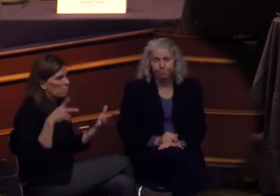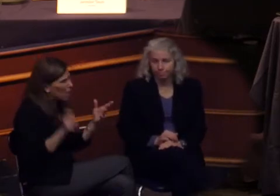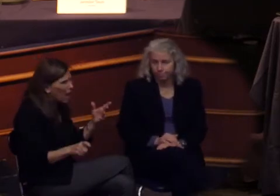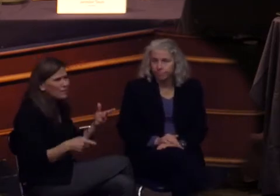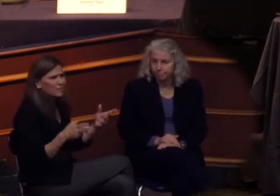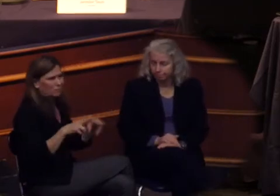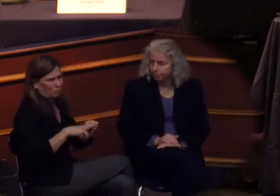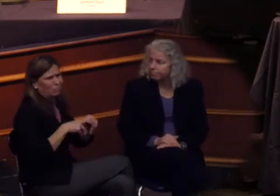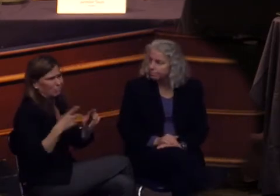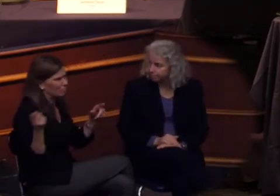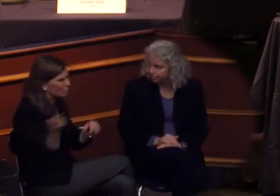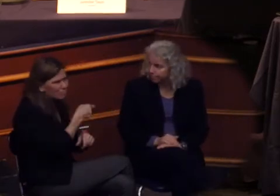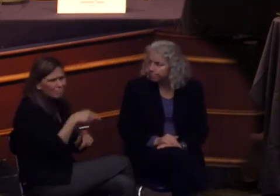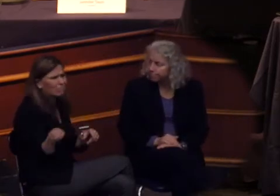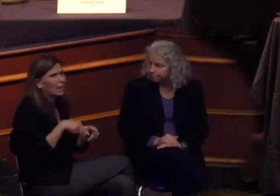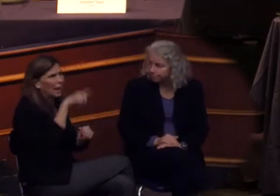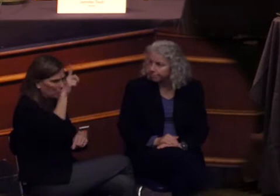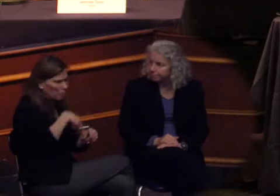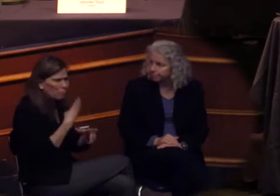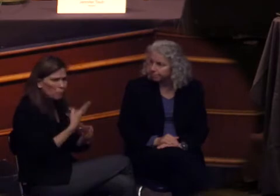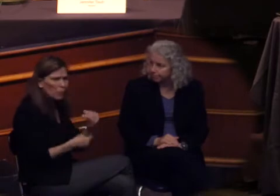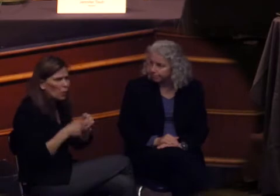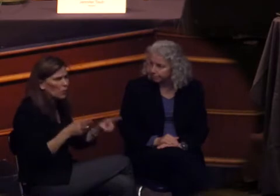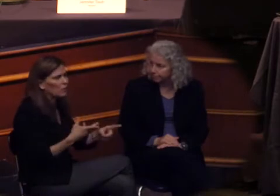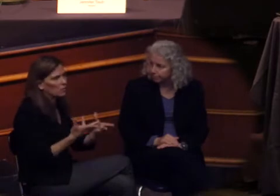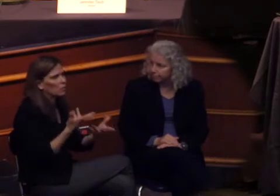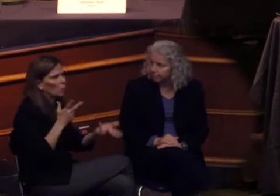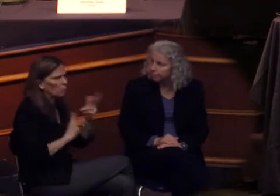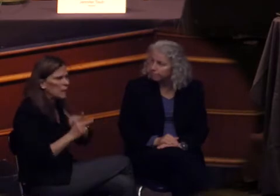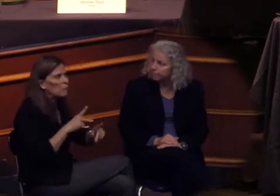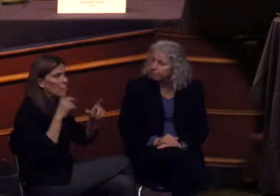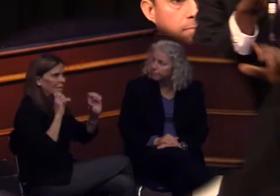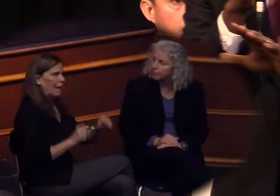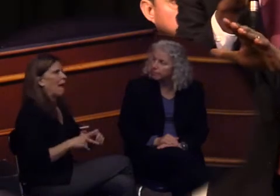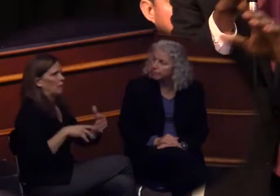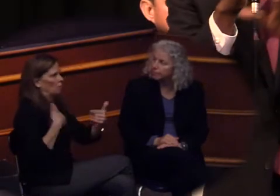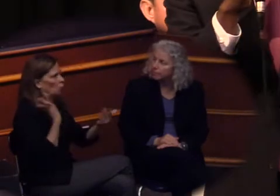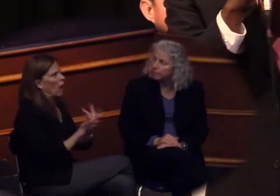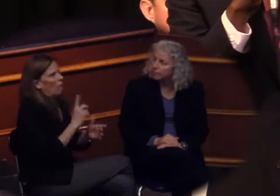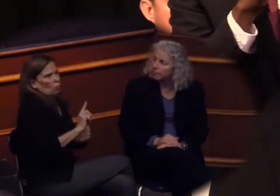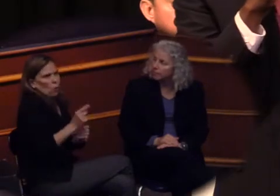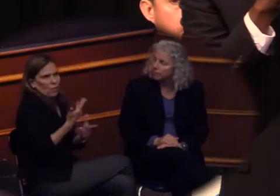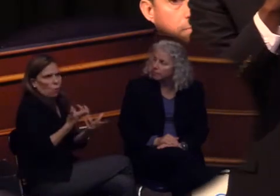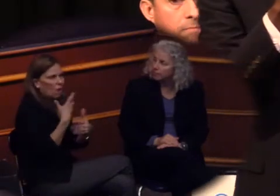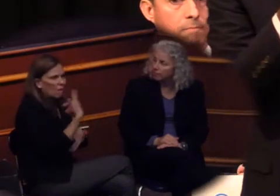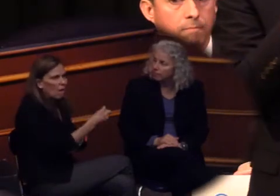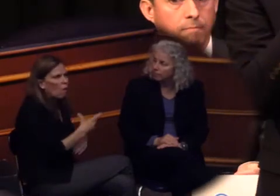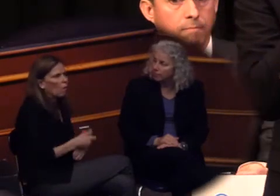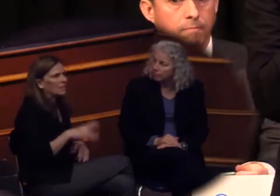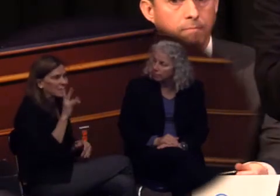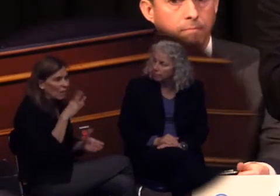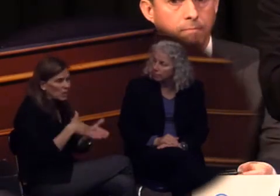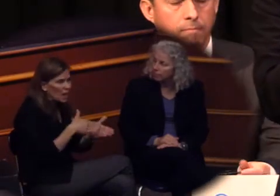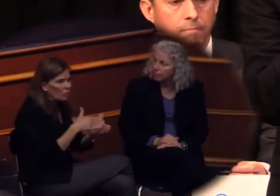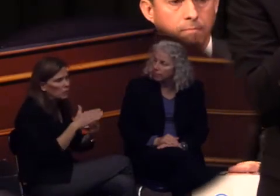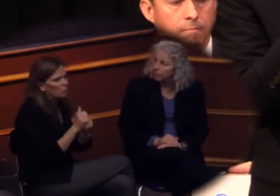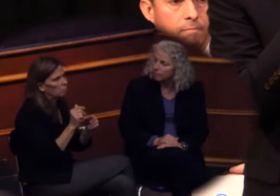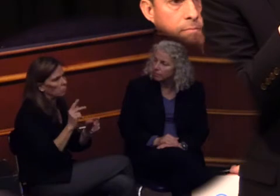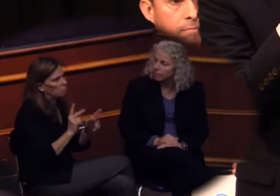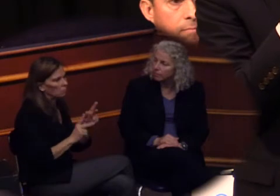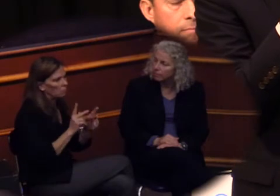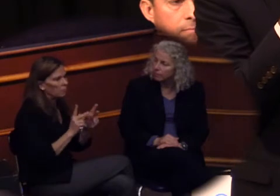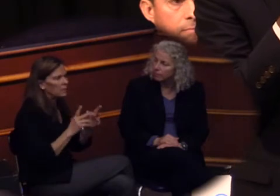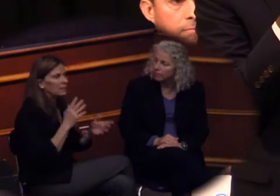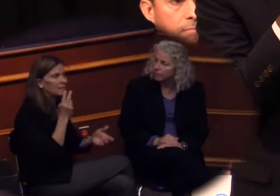cars off the roadway and ensure people get to where they need to go. Opioid addiction. Finally. 7,000 people have died of opioid addiction